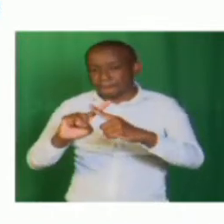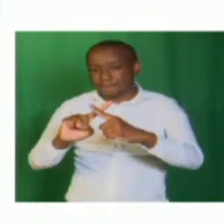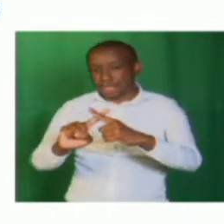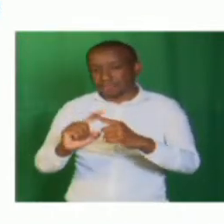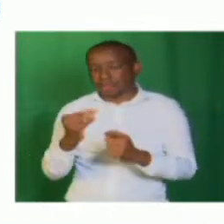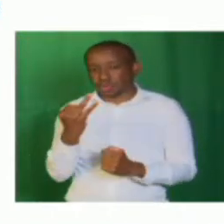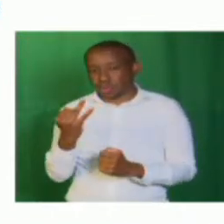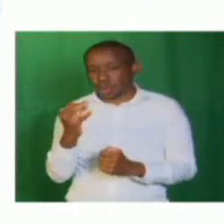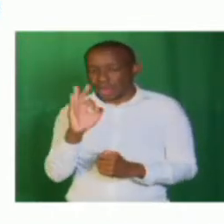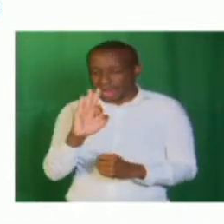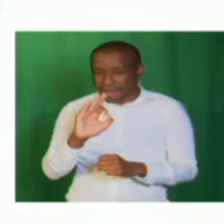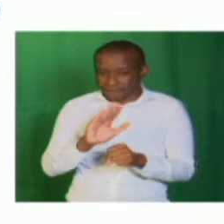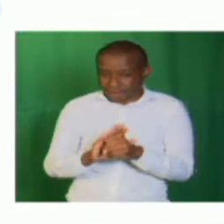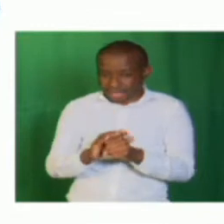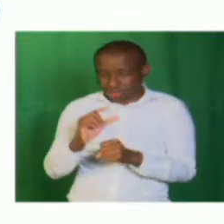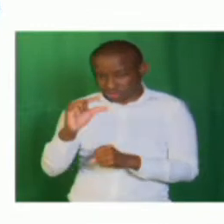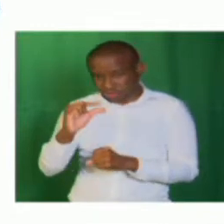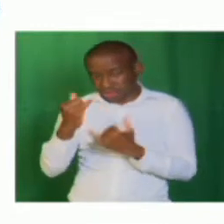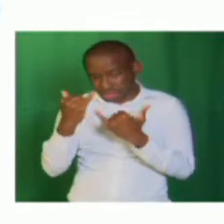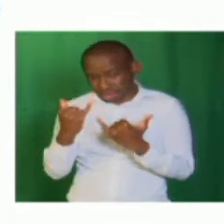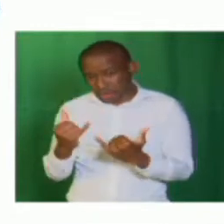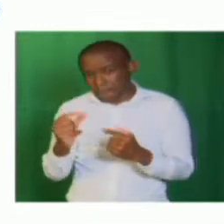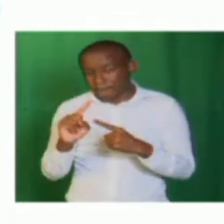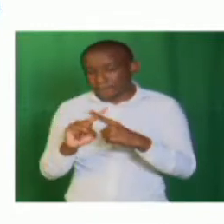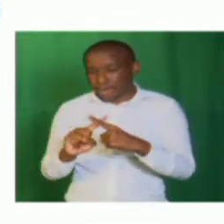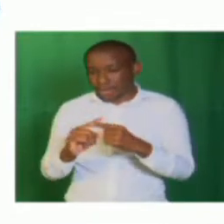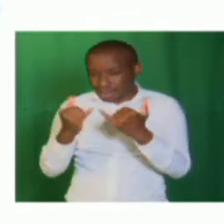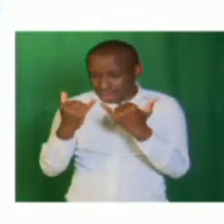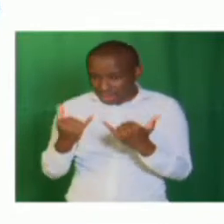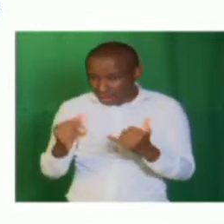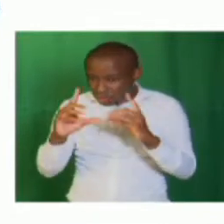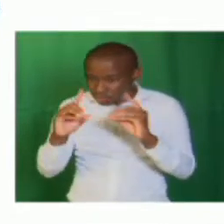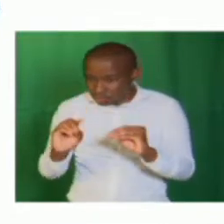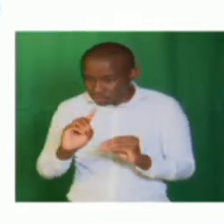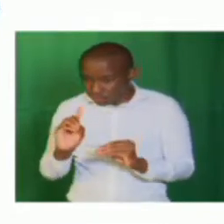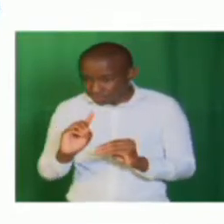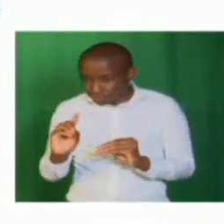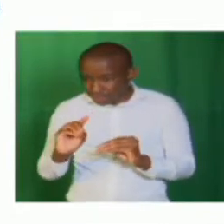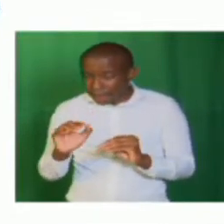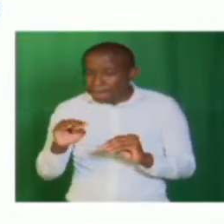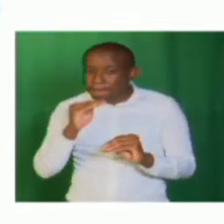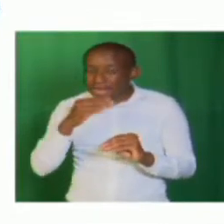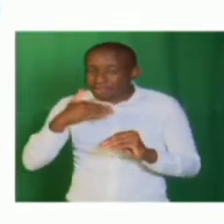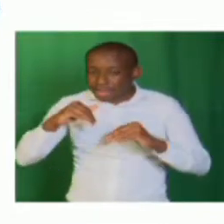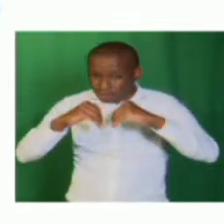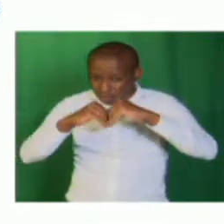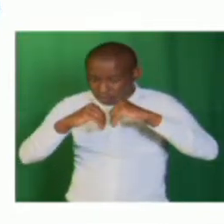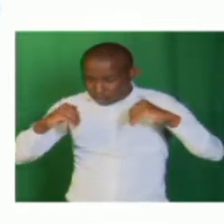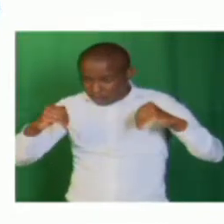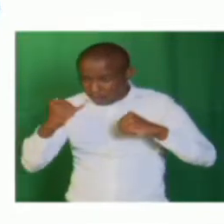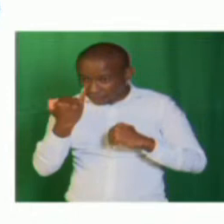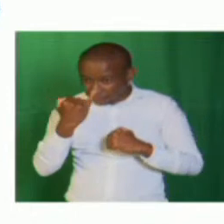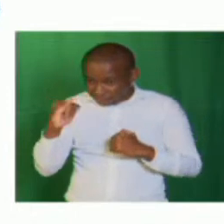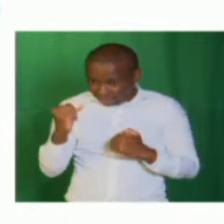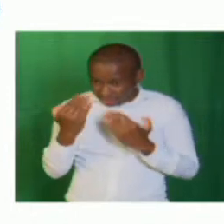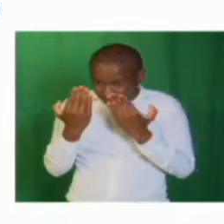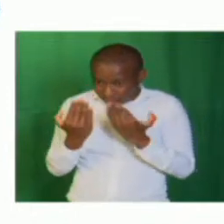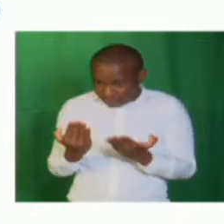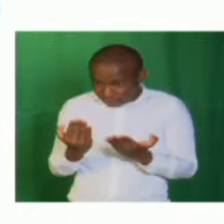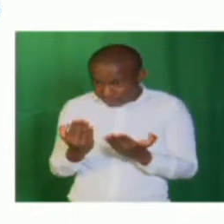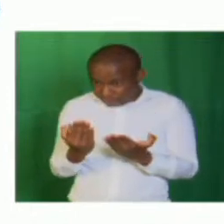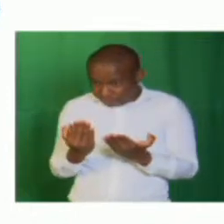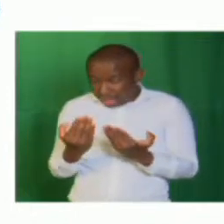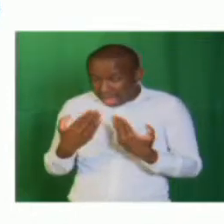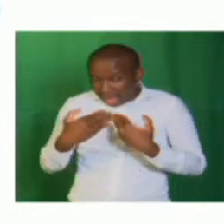functions, f and g of x. So what we can do here is to separate the two functions. The first one, we can call it